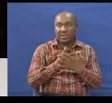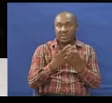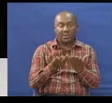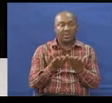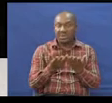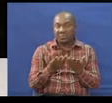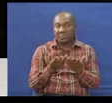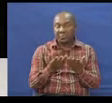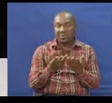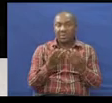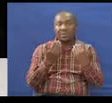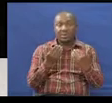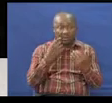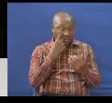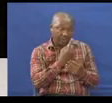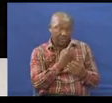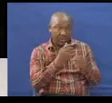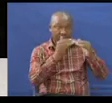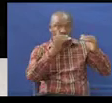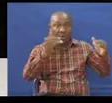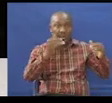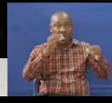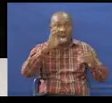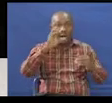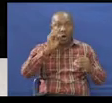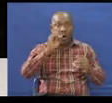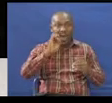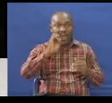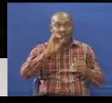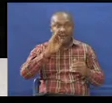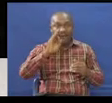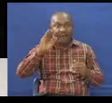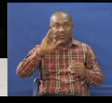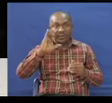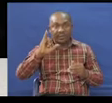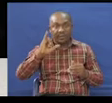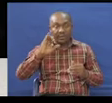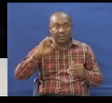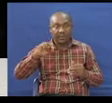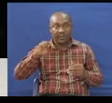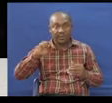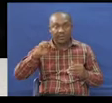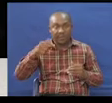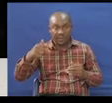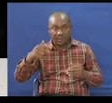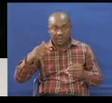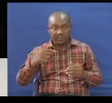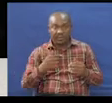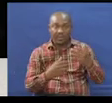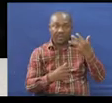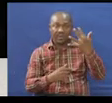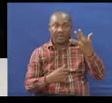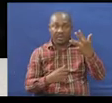here. We have only 2 terms here. What we need to look at is common. The coefficients. The coefficient of x squared, it's 1. The coefficient of